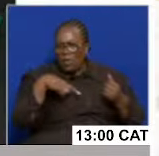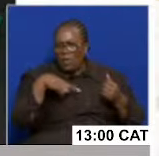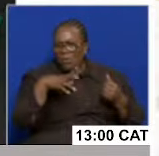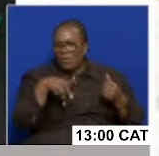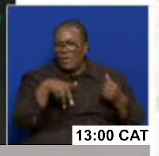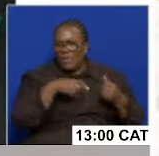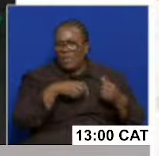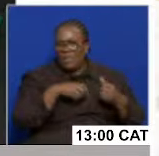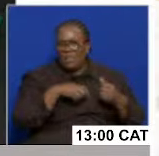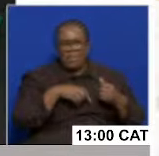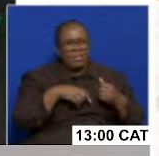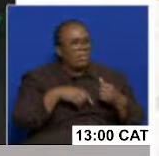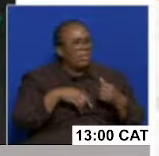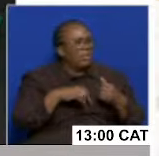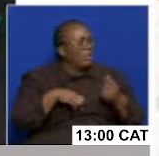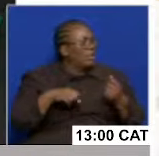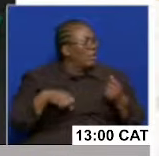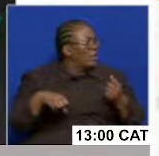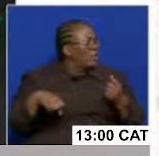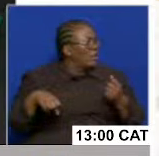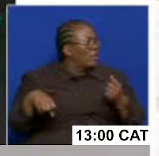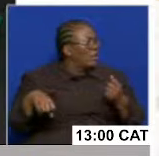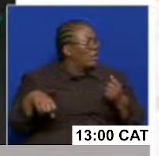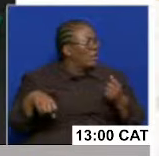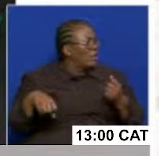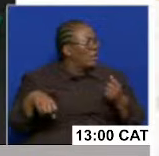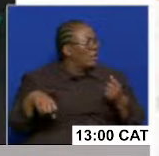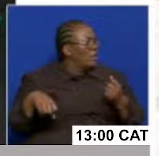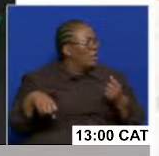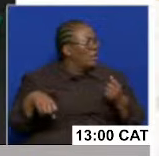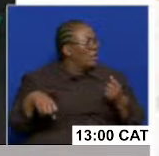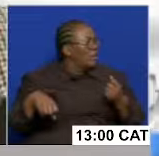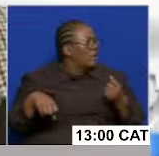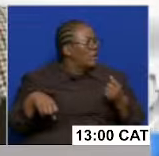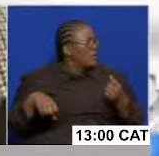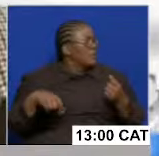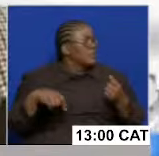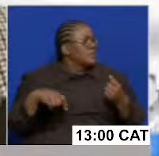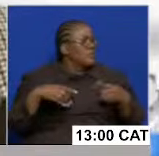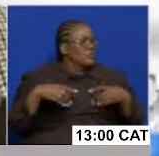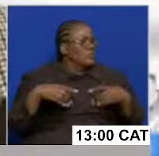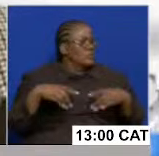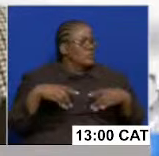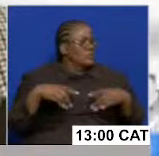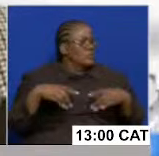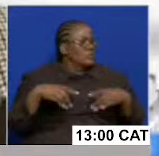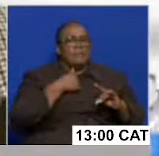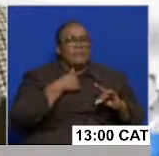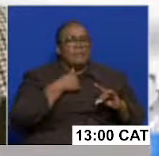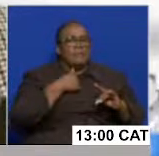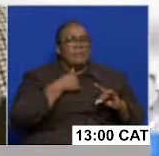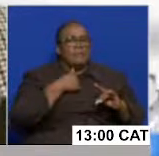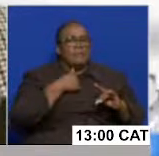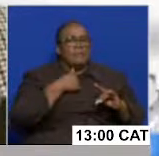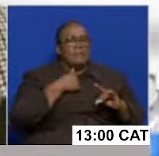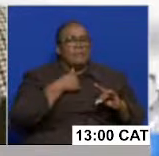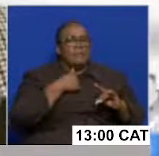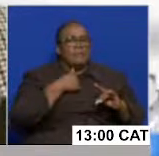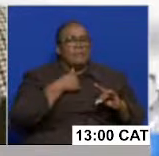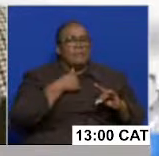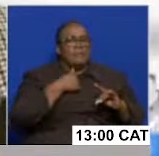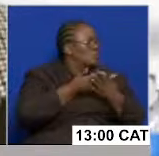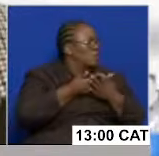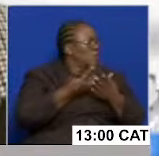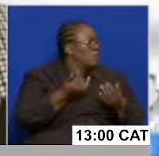Chair, can I ask that we take the lunch adjournment, and I'll try and be as brief as possible once we resume. I'm